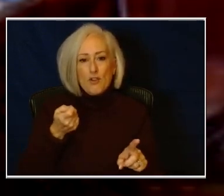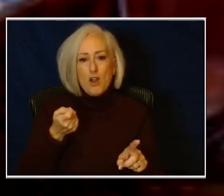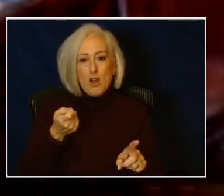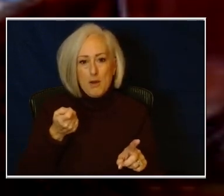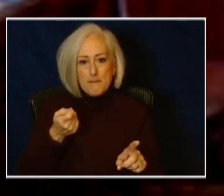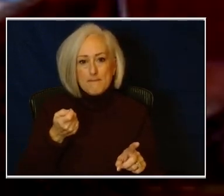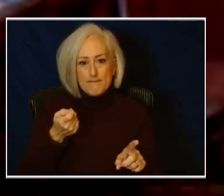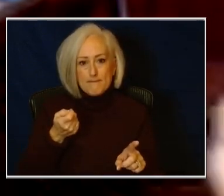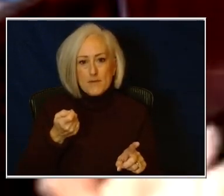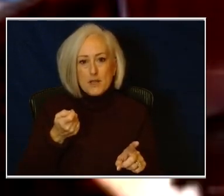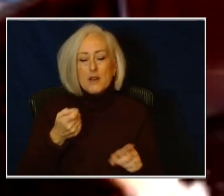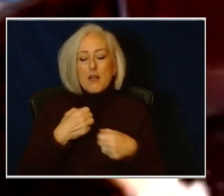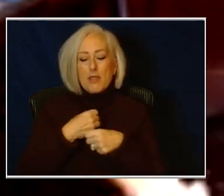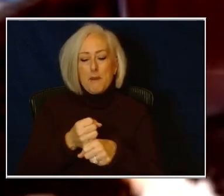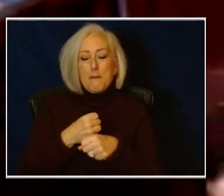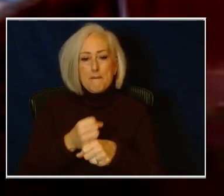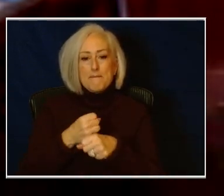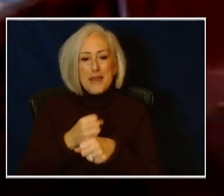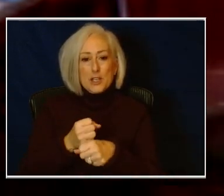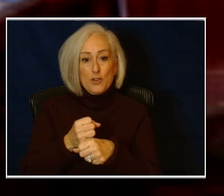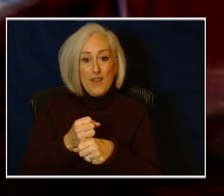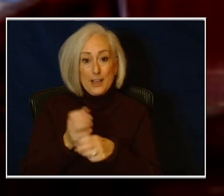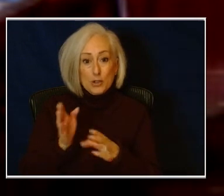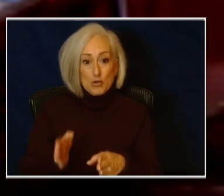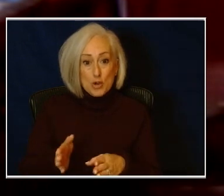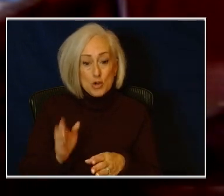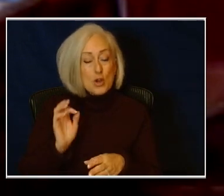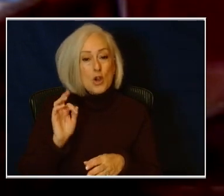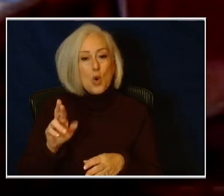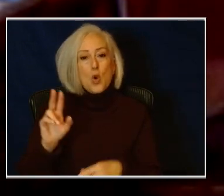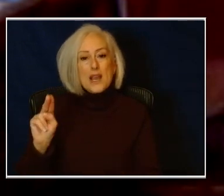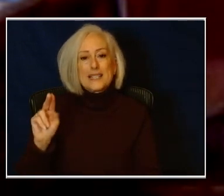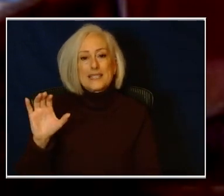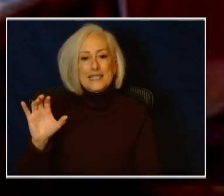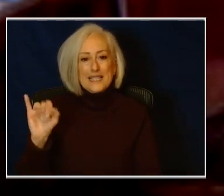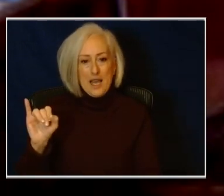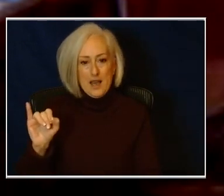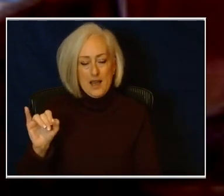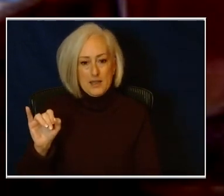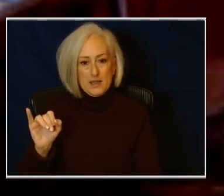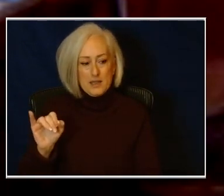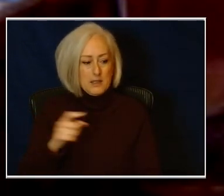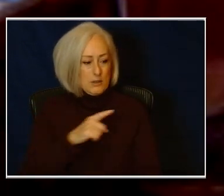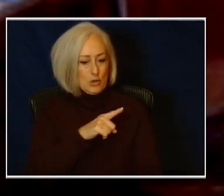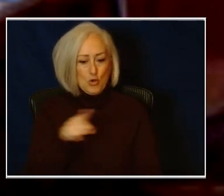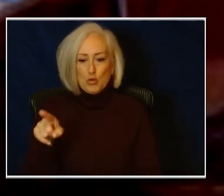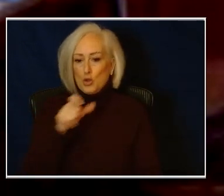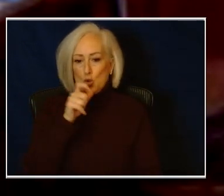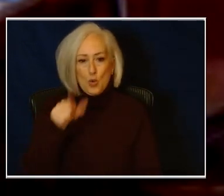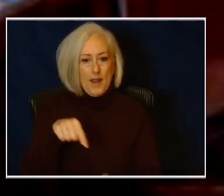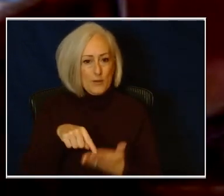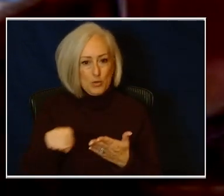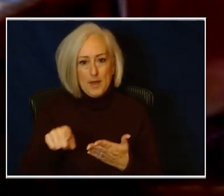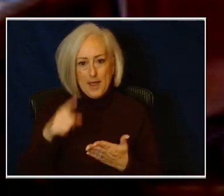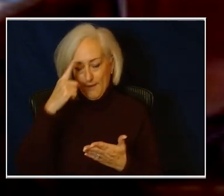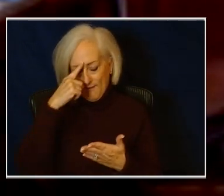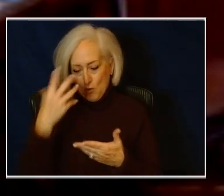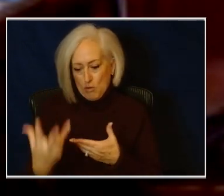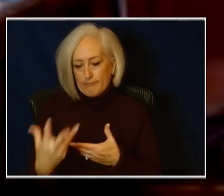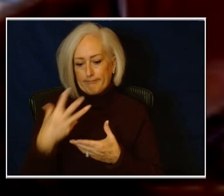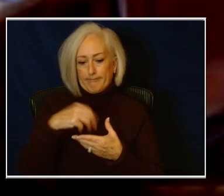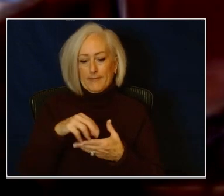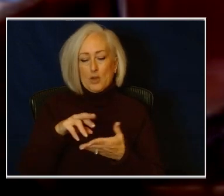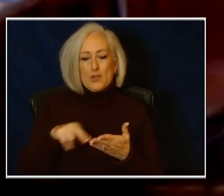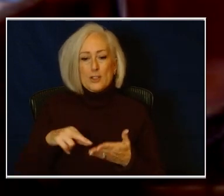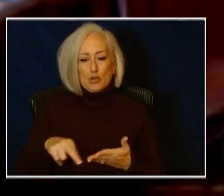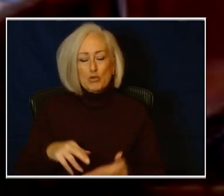usually by the manufacturer or NCI in some cases. So you don't have to pay for it for